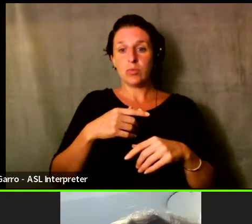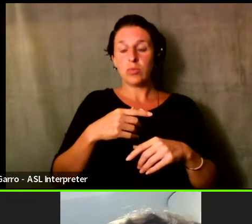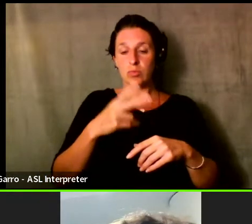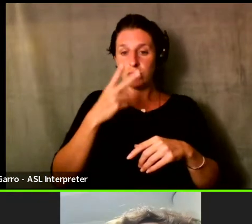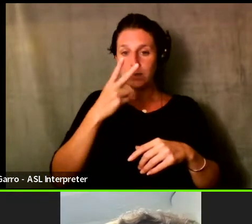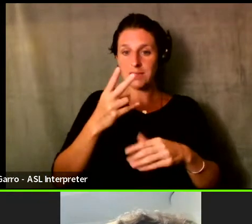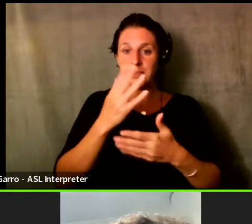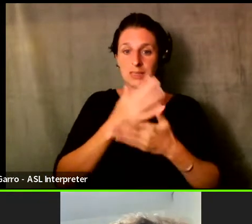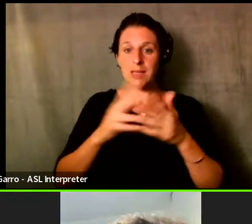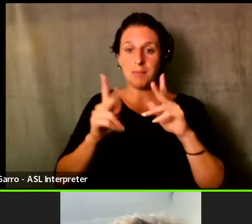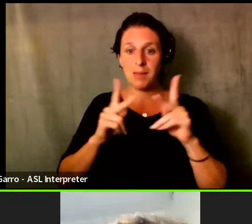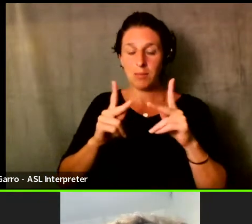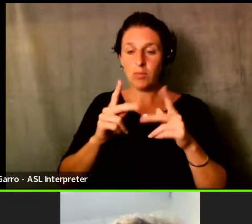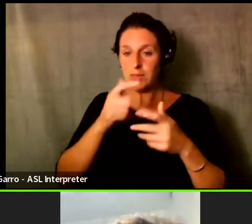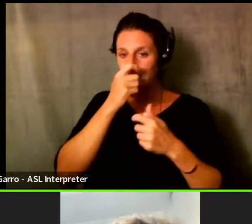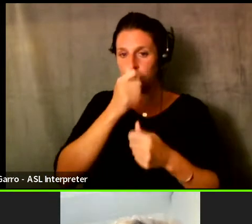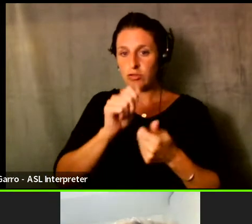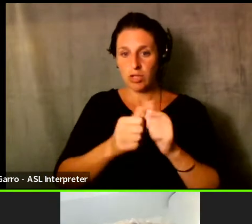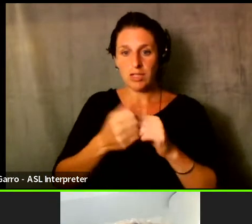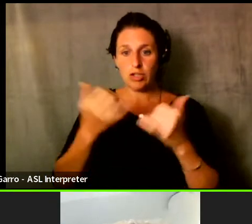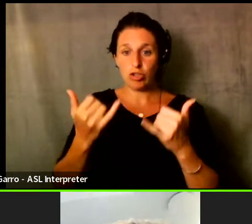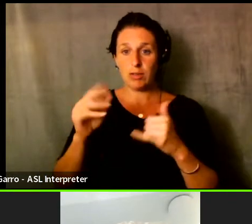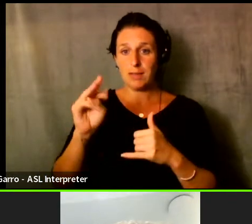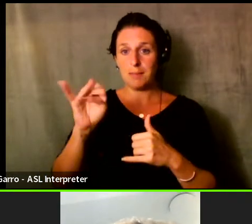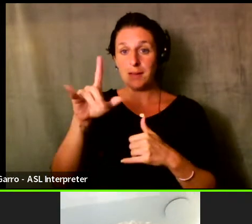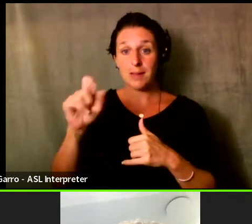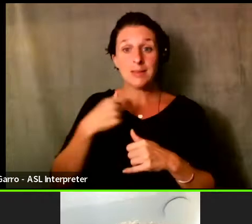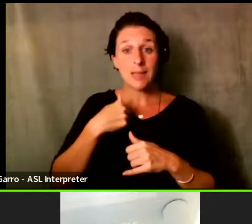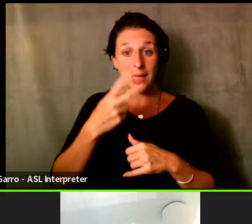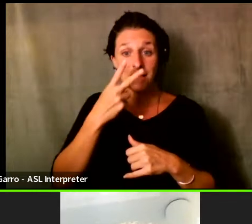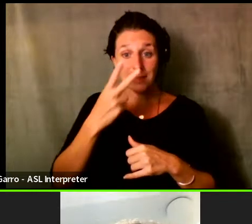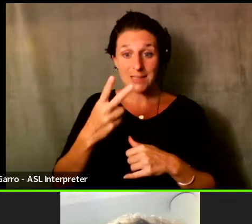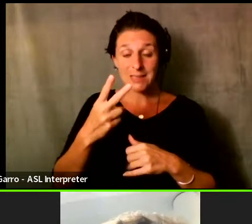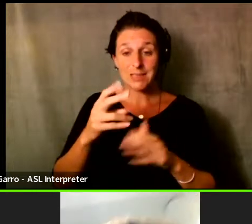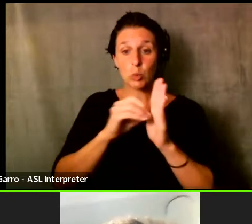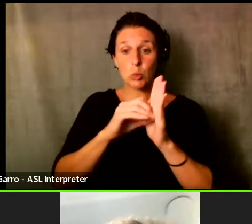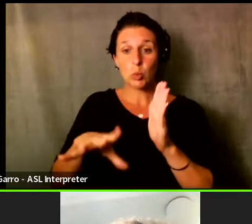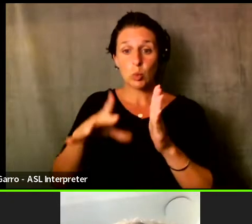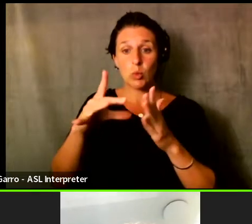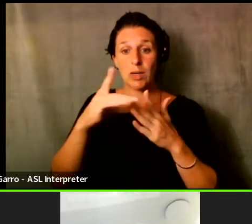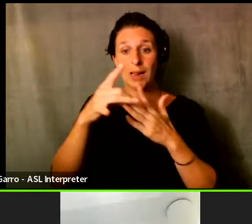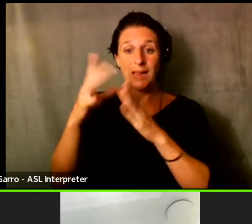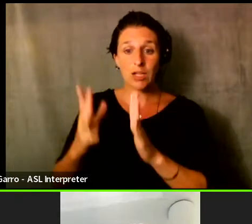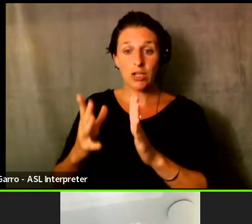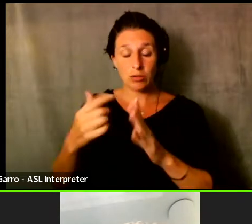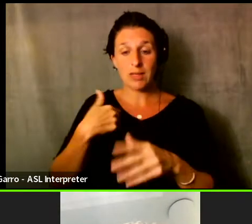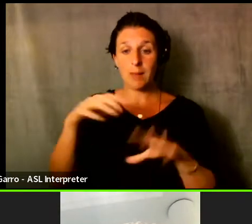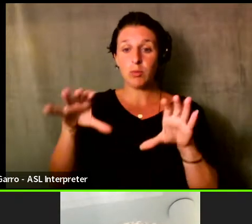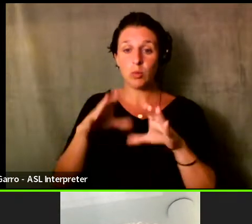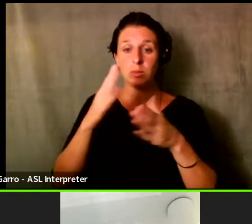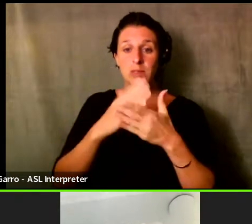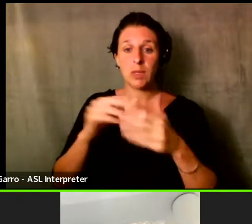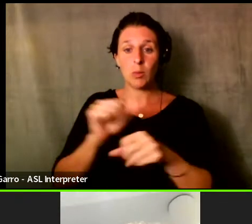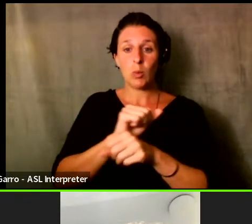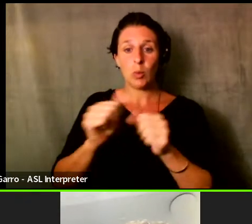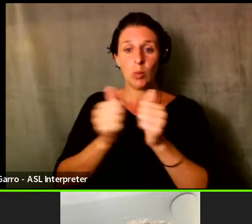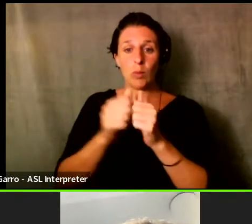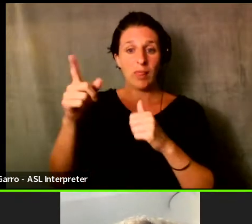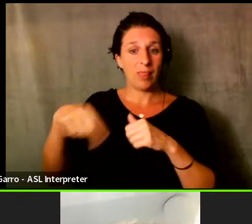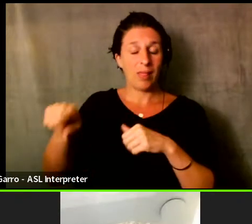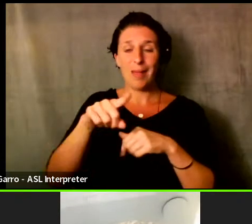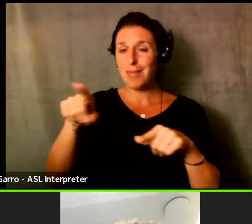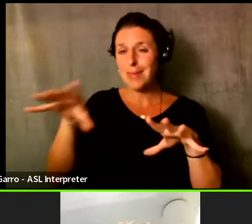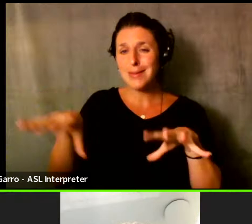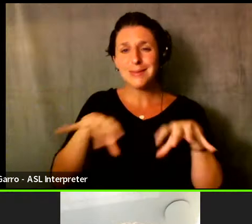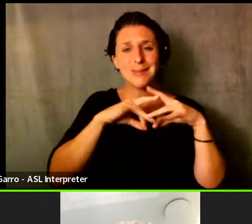interested in changing this. Currently at Mills, I'm seeing student leaders. I'm doing some work with them. They're taking on